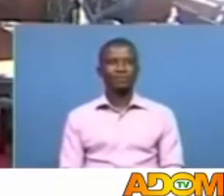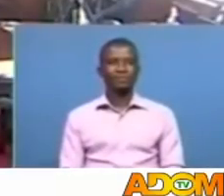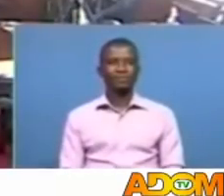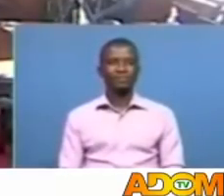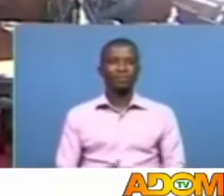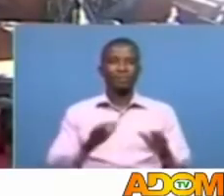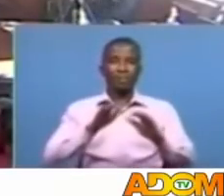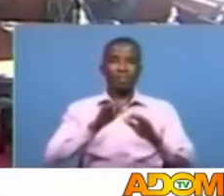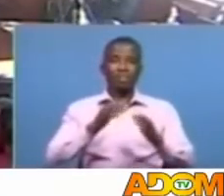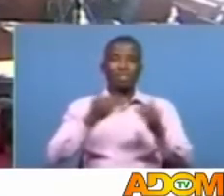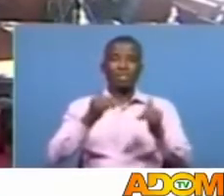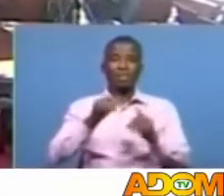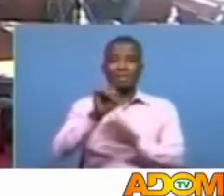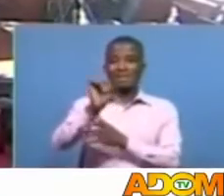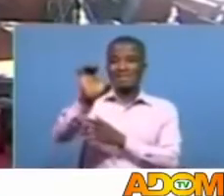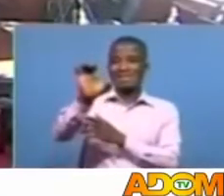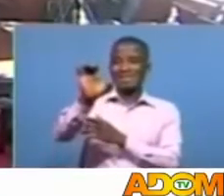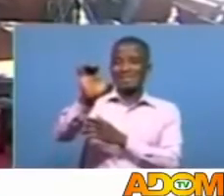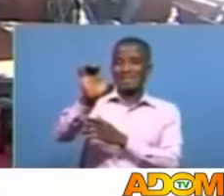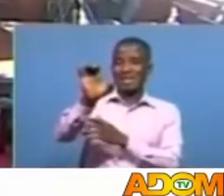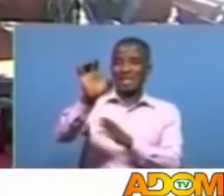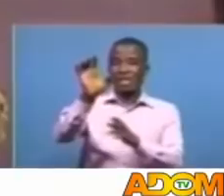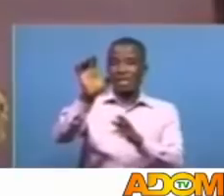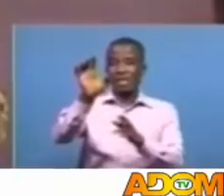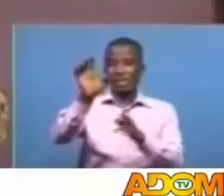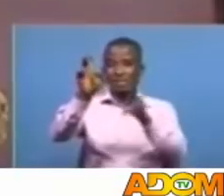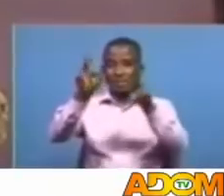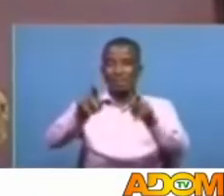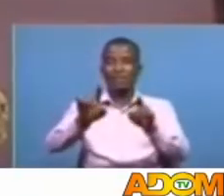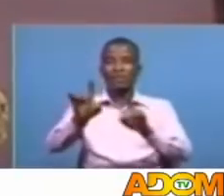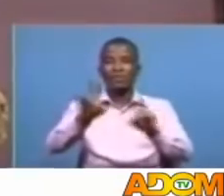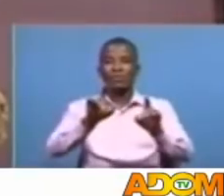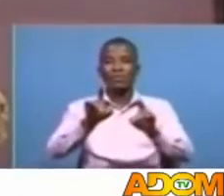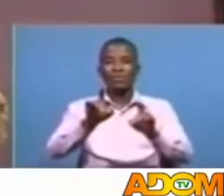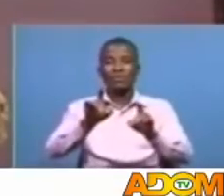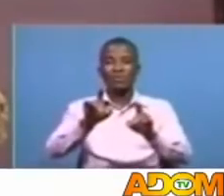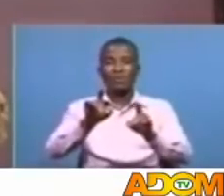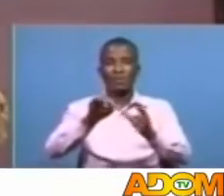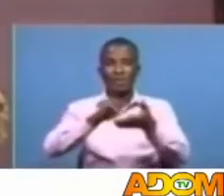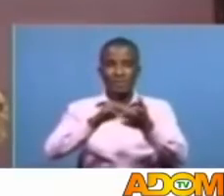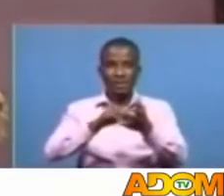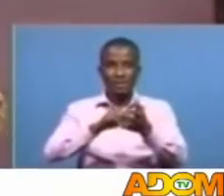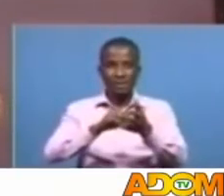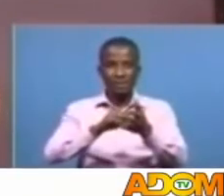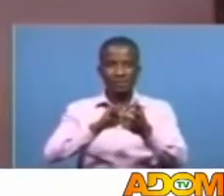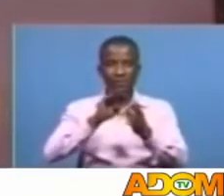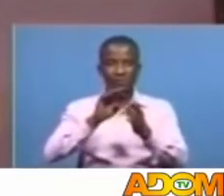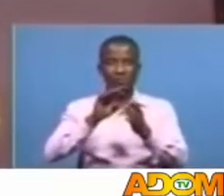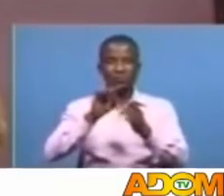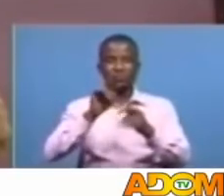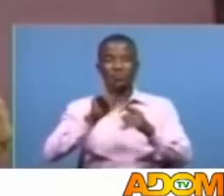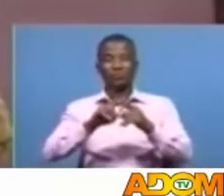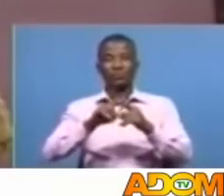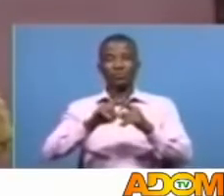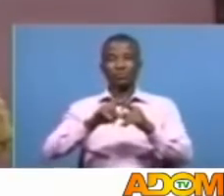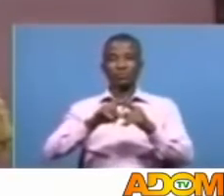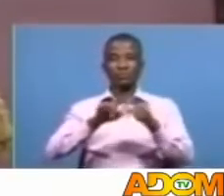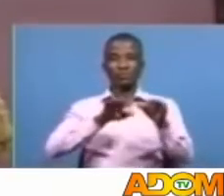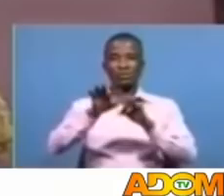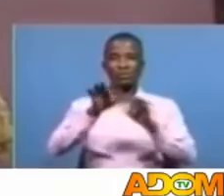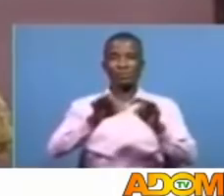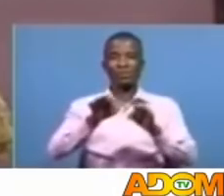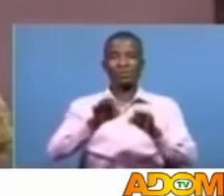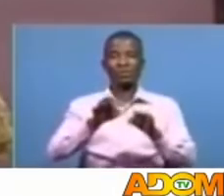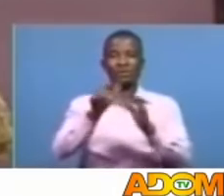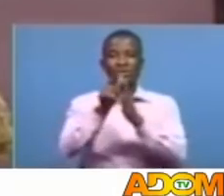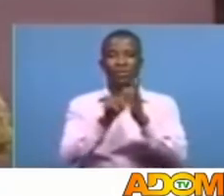the chair of the first respondent did was to repeat the position of the law, which is that